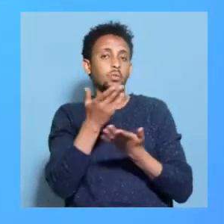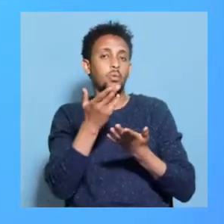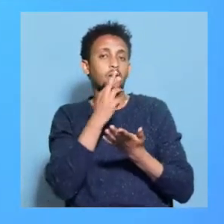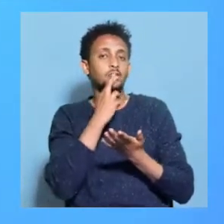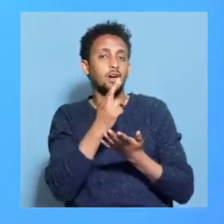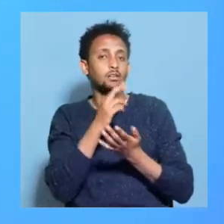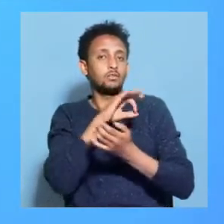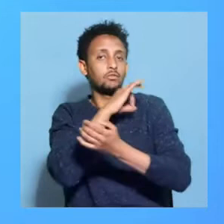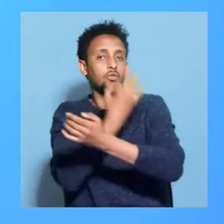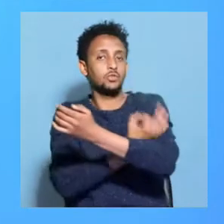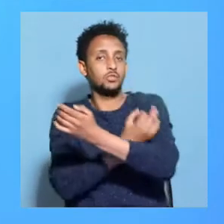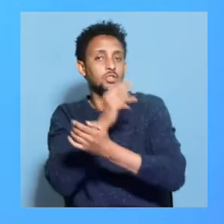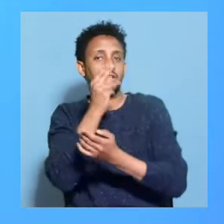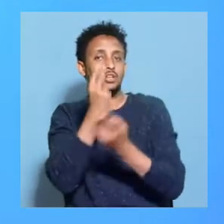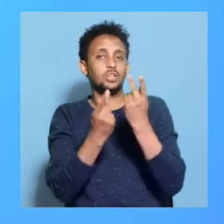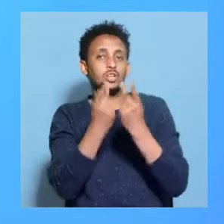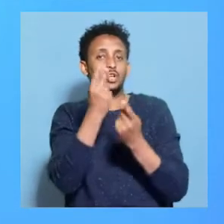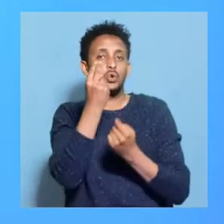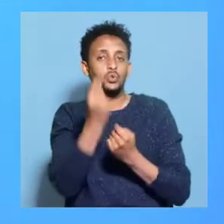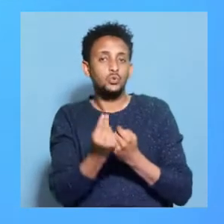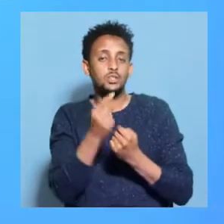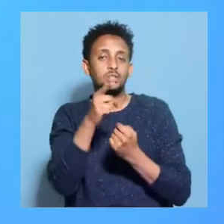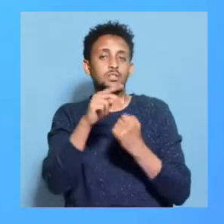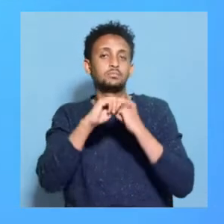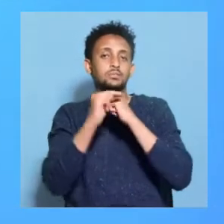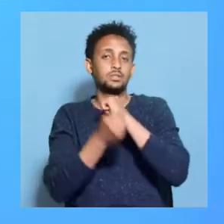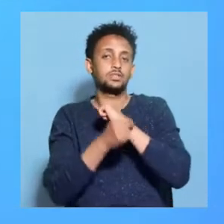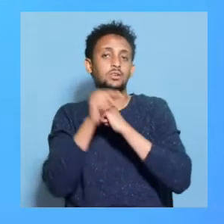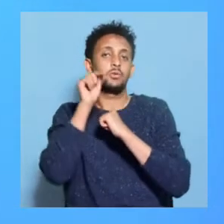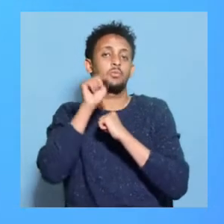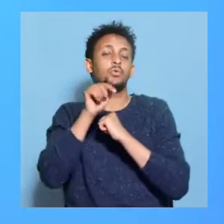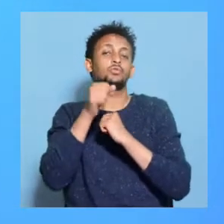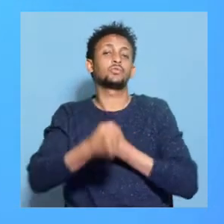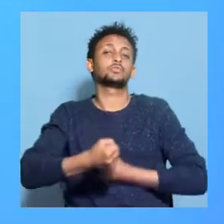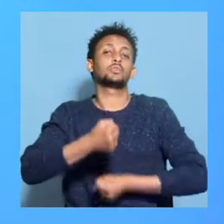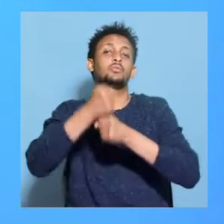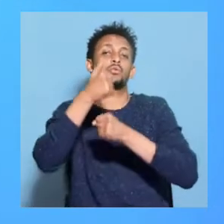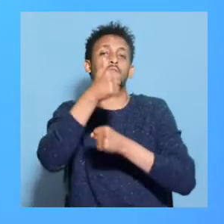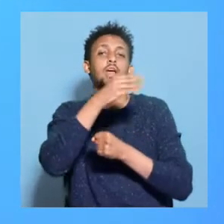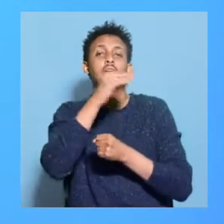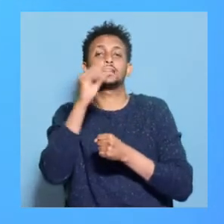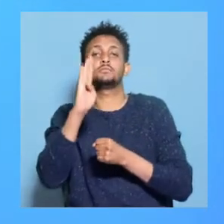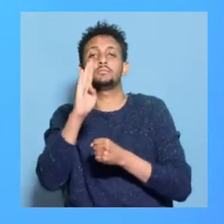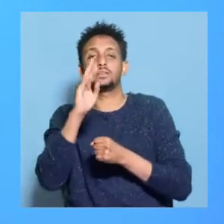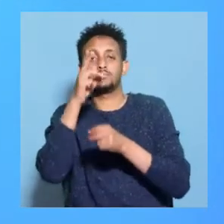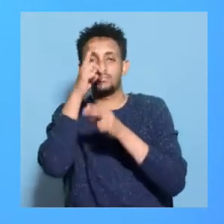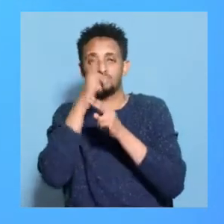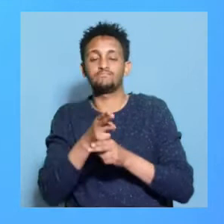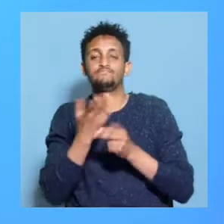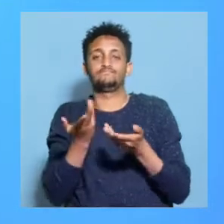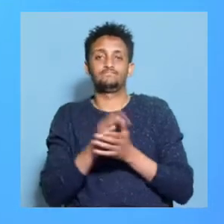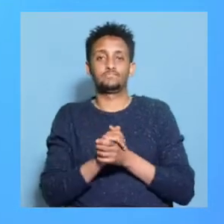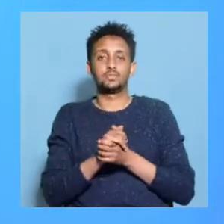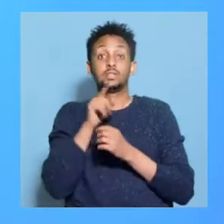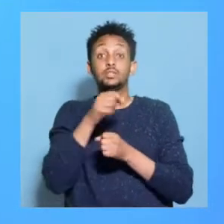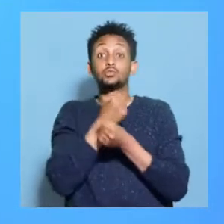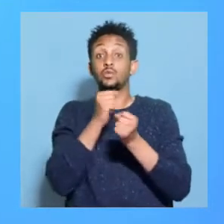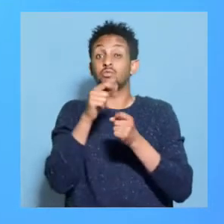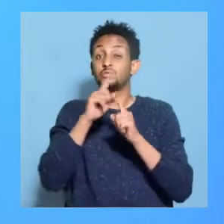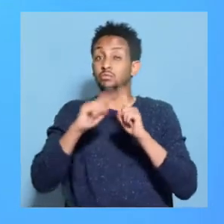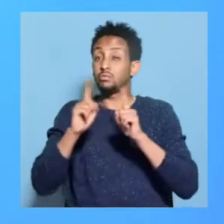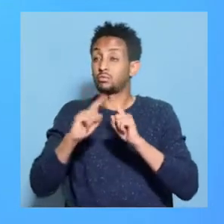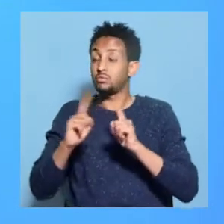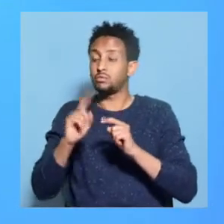what are the force in kilonewton on the bridge at the points of support A and B respectively? So to solve such kind